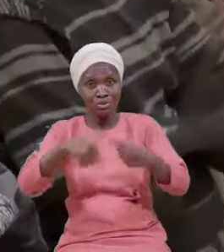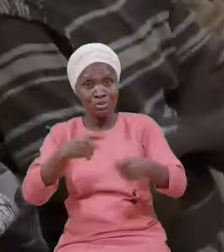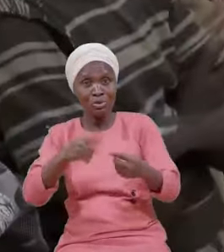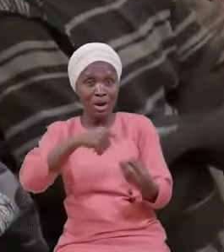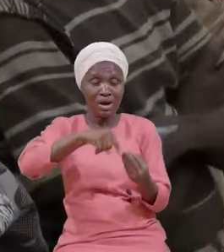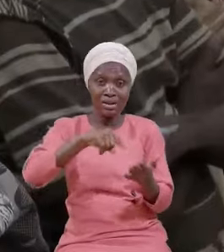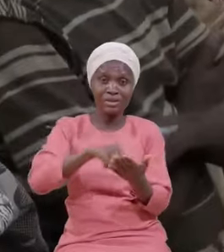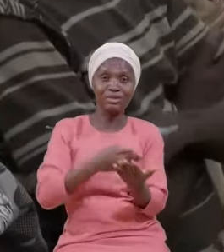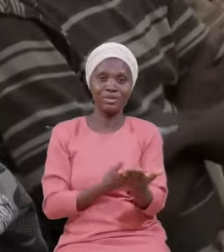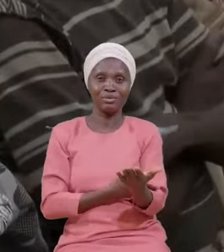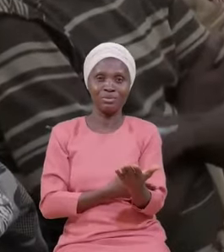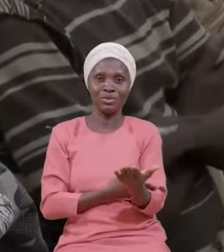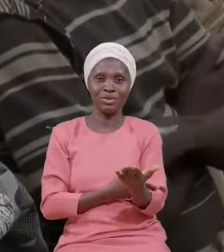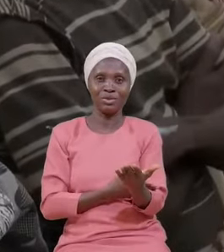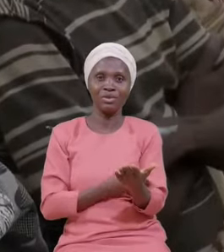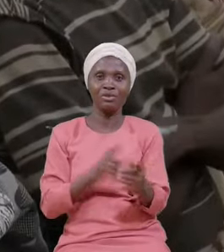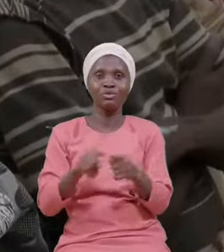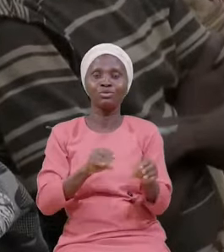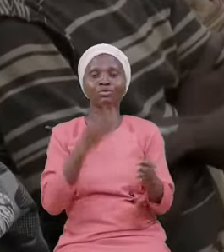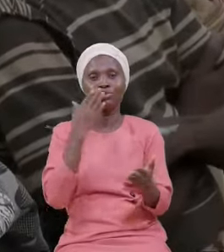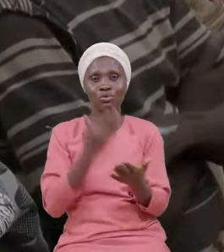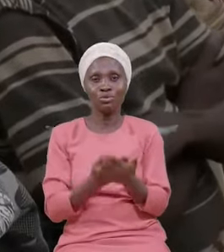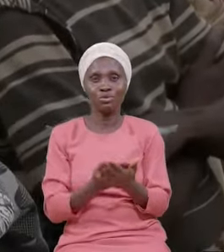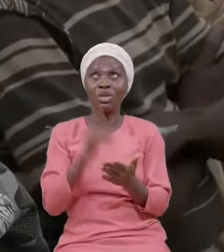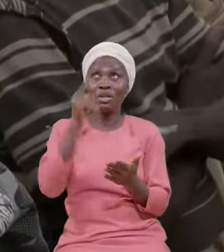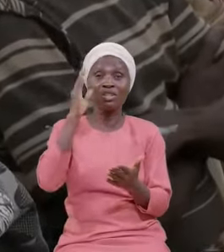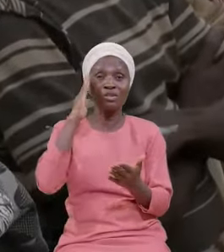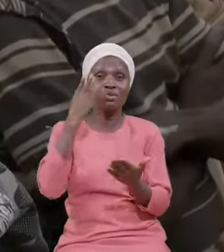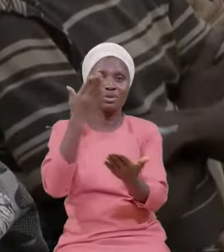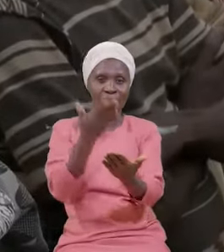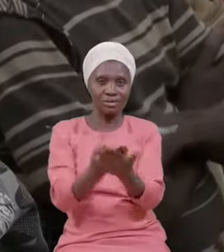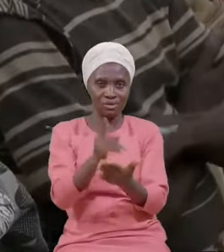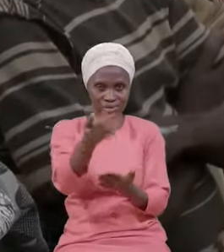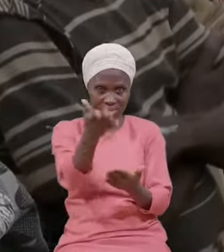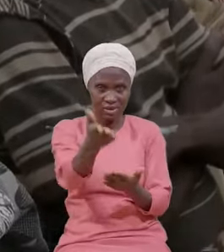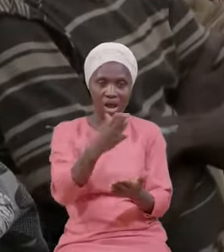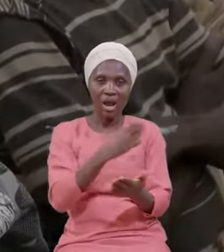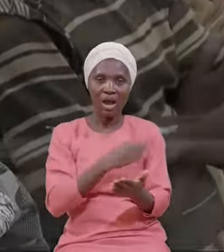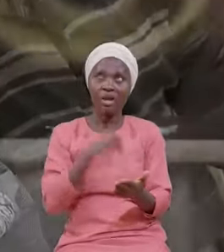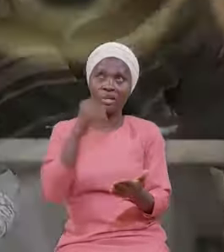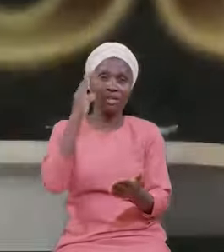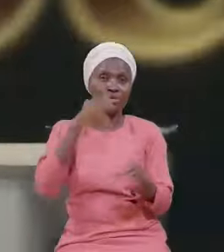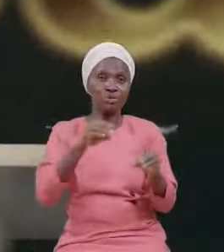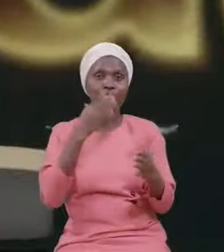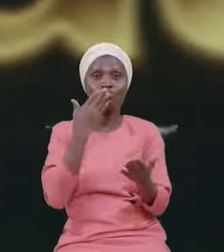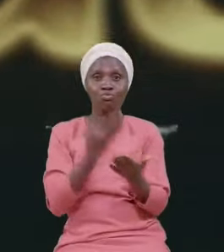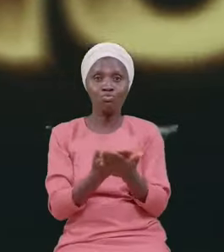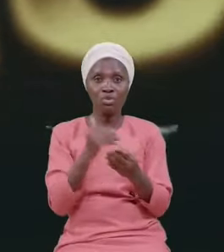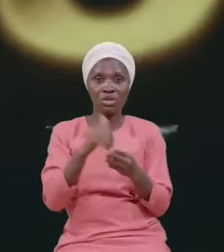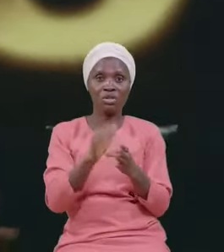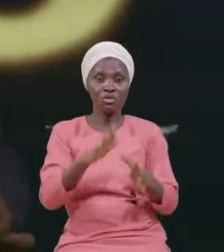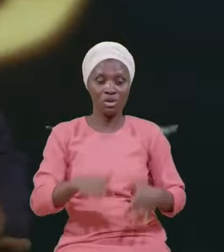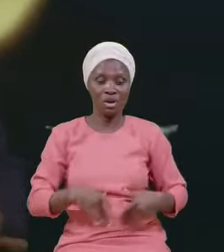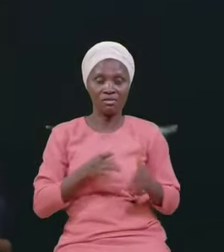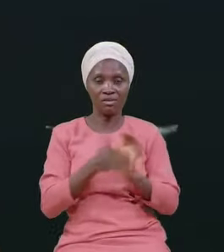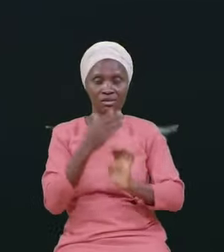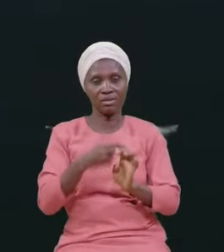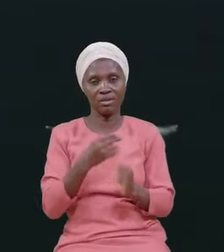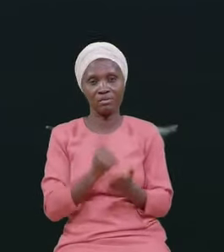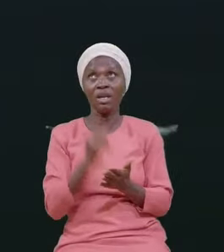to you there he will do good in your life he went about doing good and